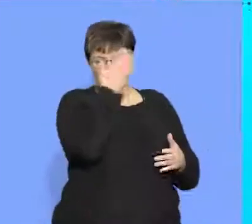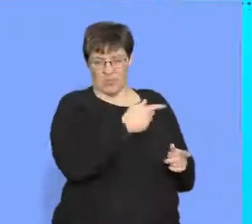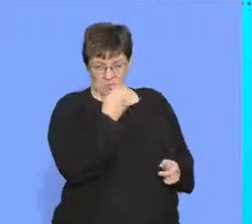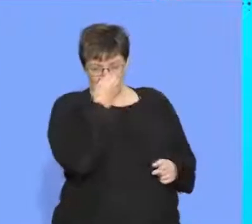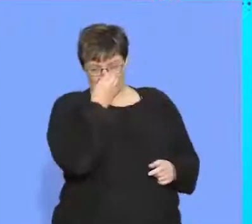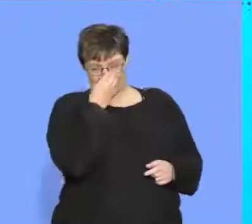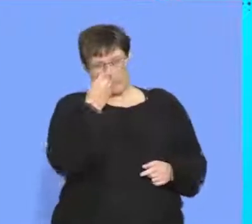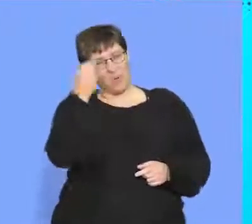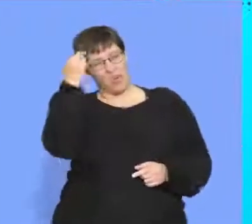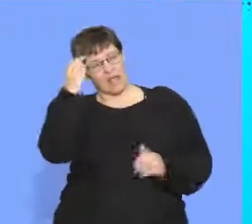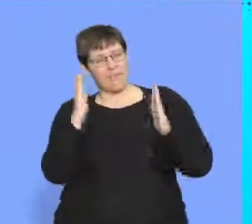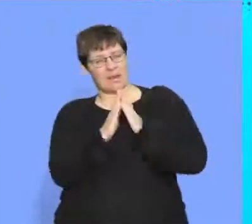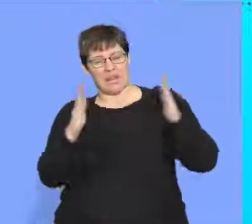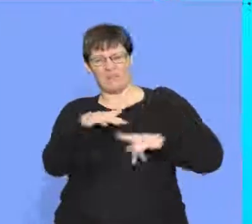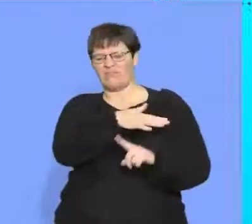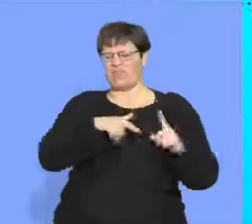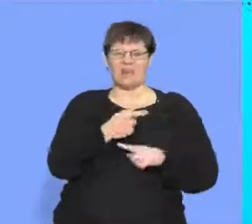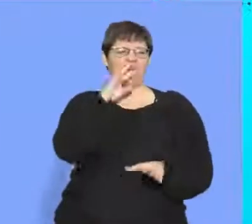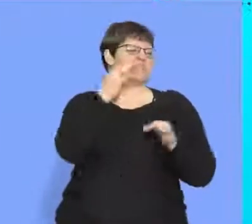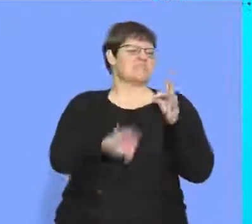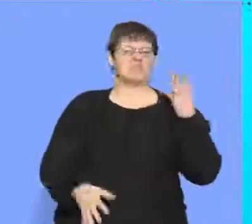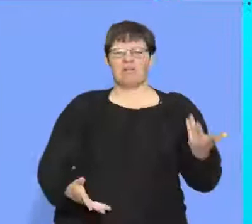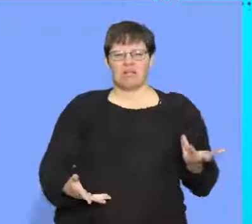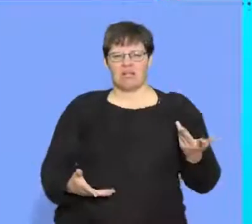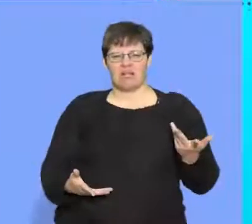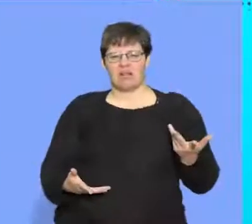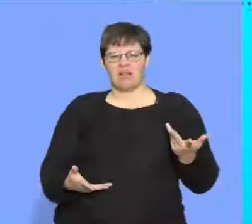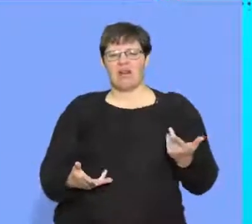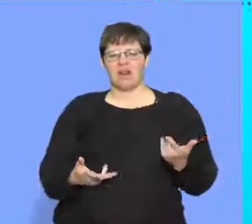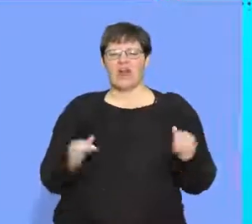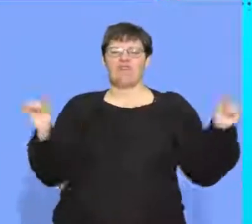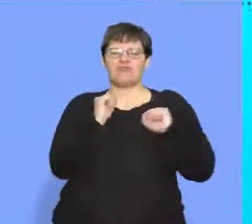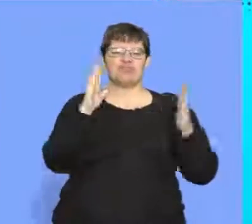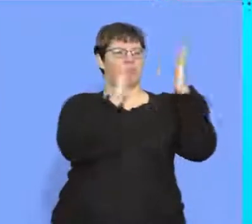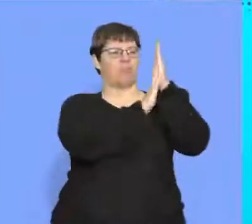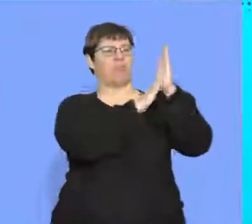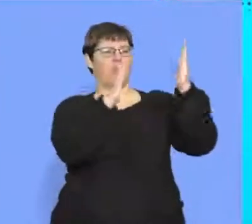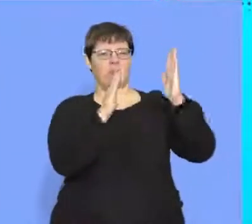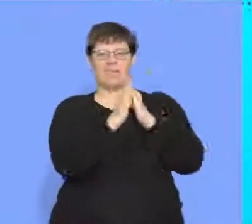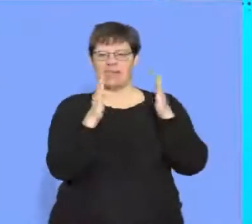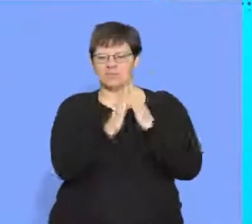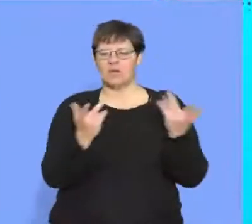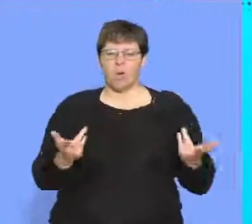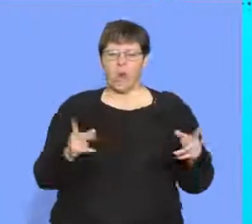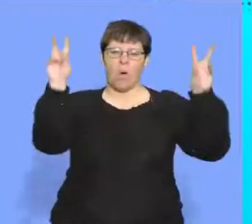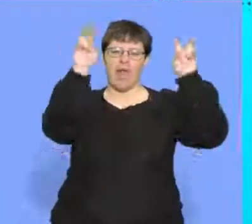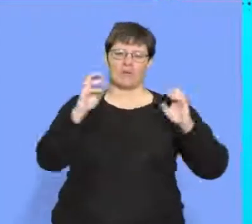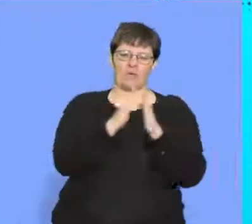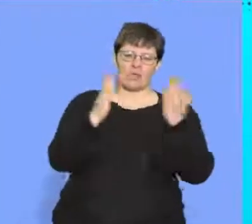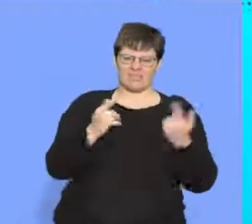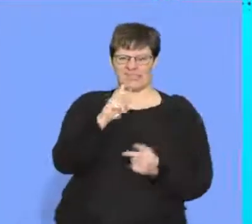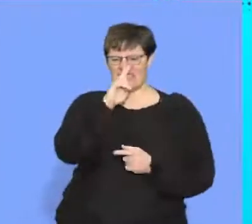And usually when you and I think of magnetic fields, we think of simple fridge magnets, or maybe even